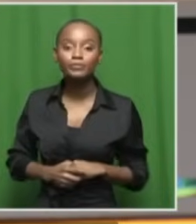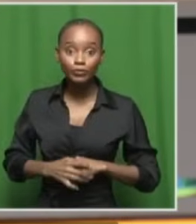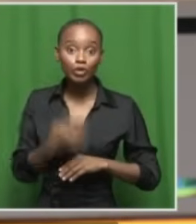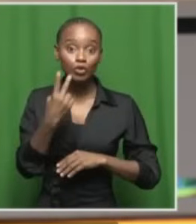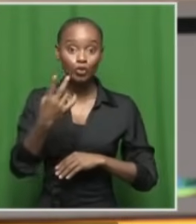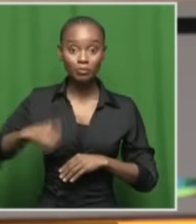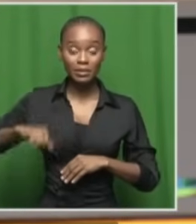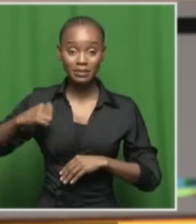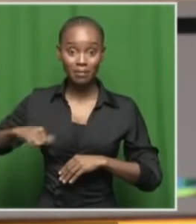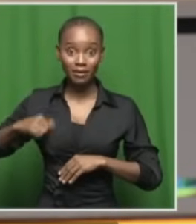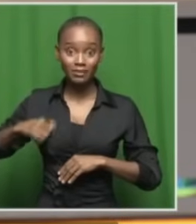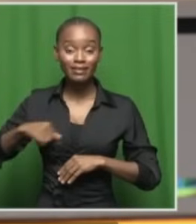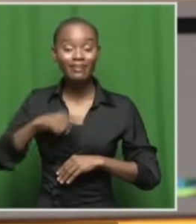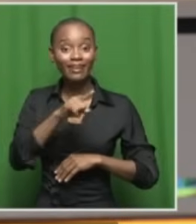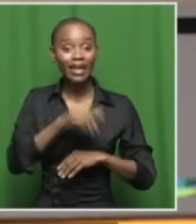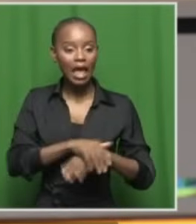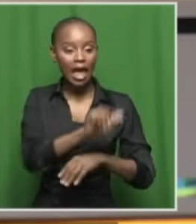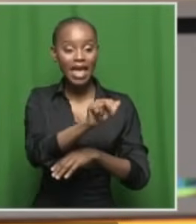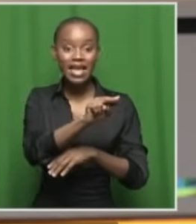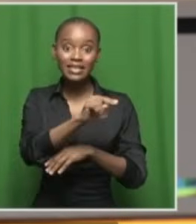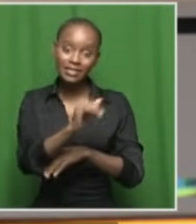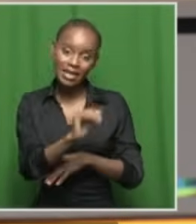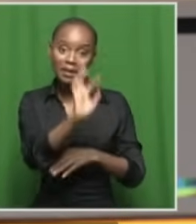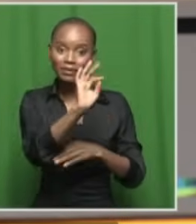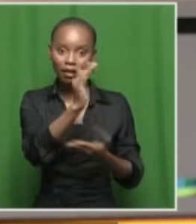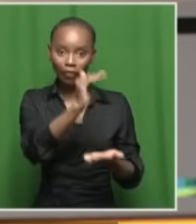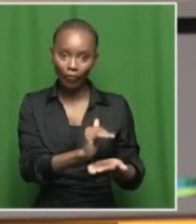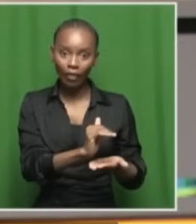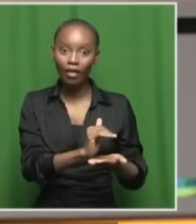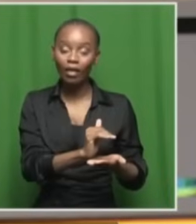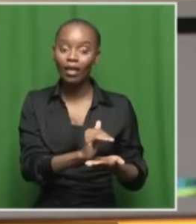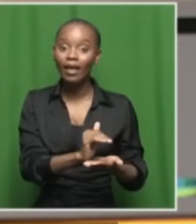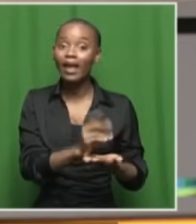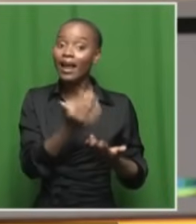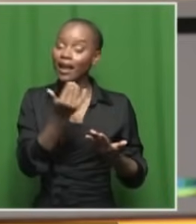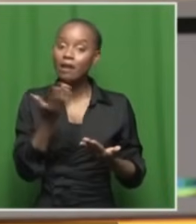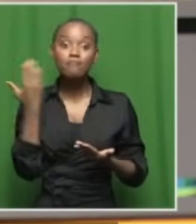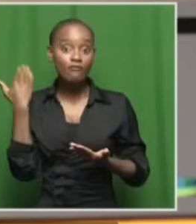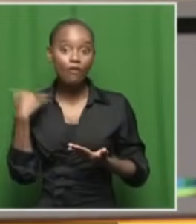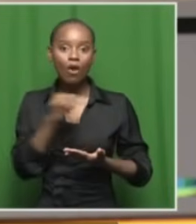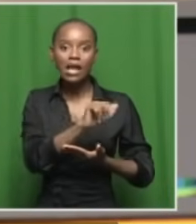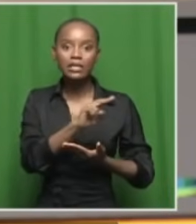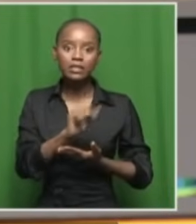to split the ANC votes in a ward that the ANC previously held.